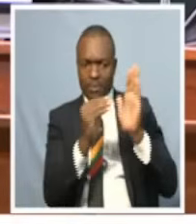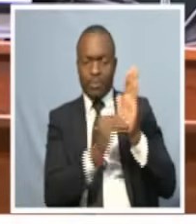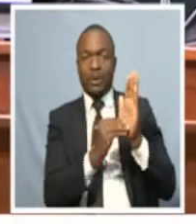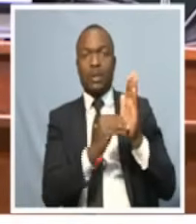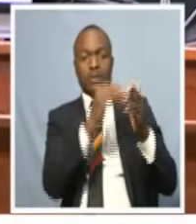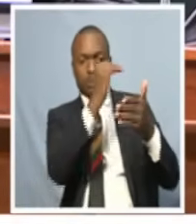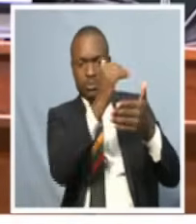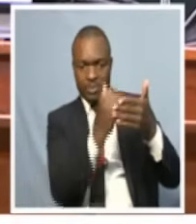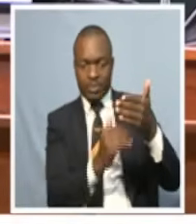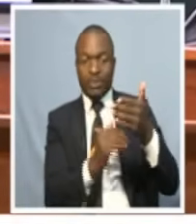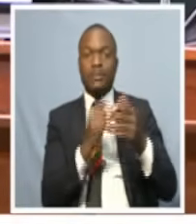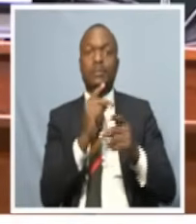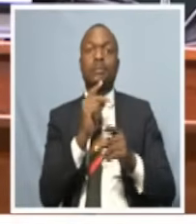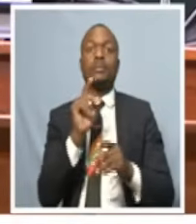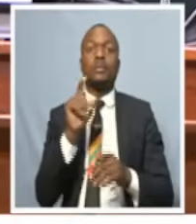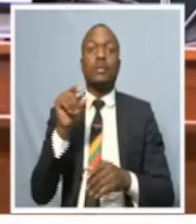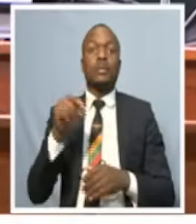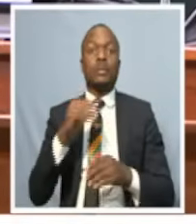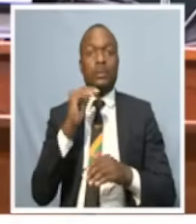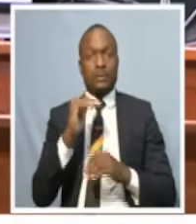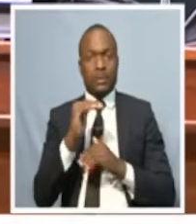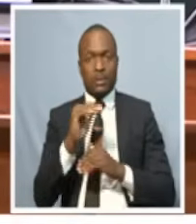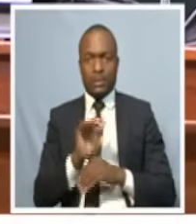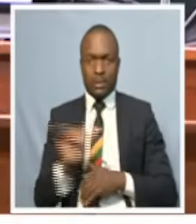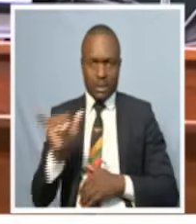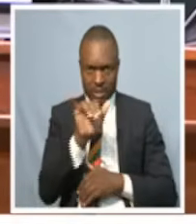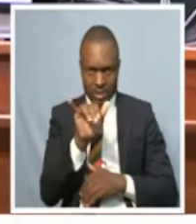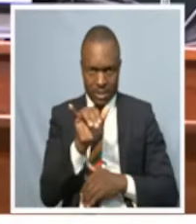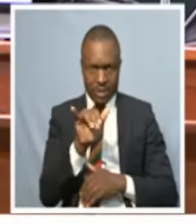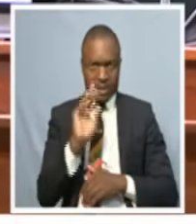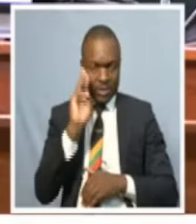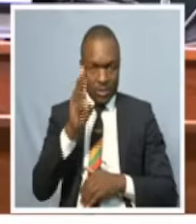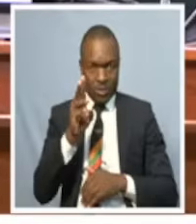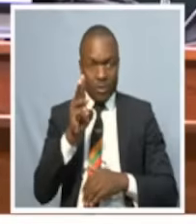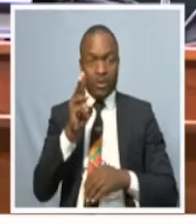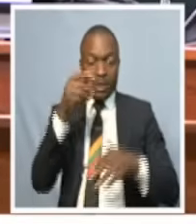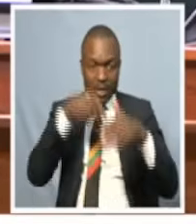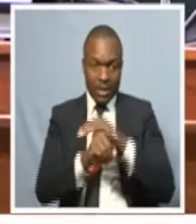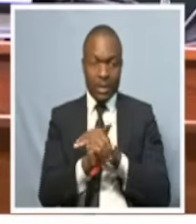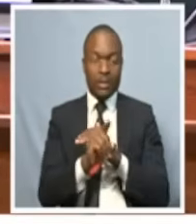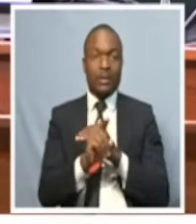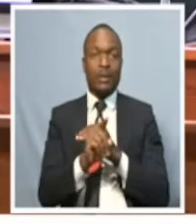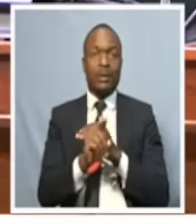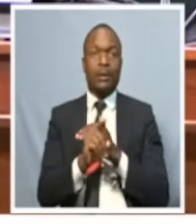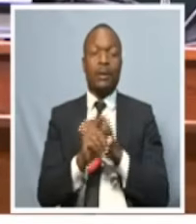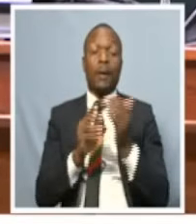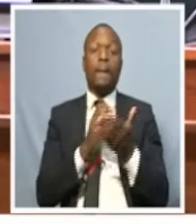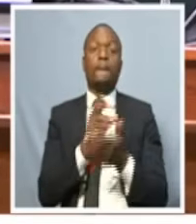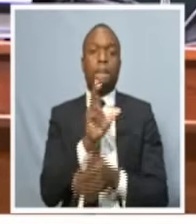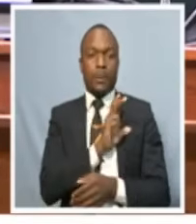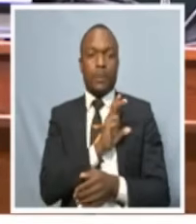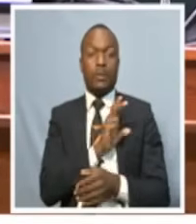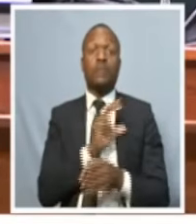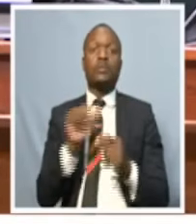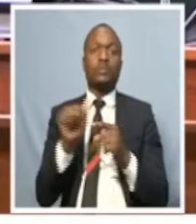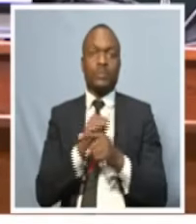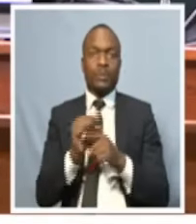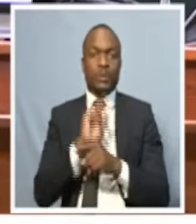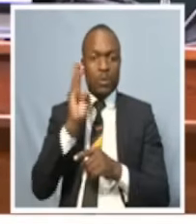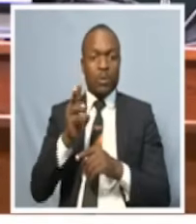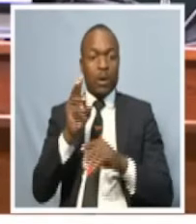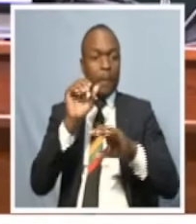to full training. Thereafter, they will undergo formal police training and will be deployed to